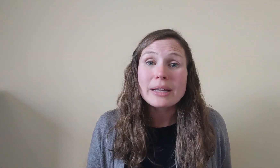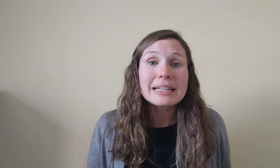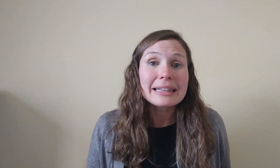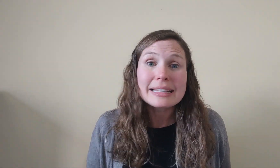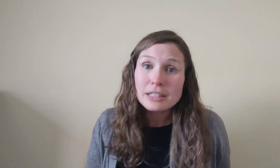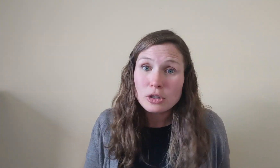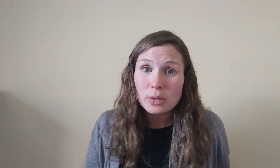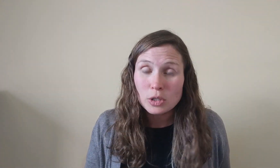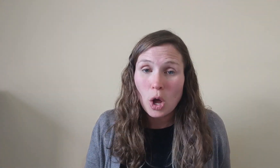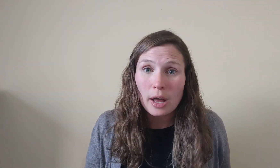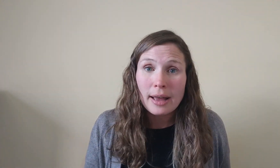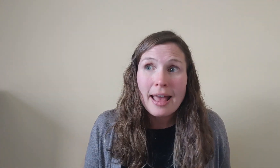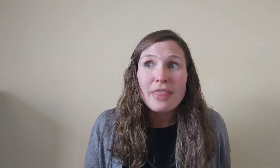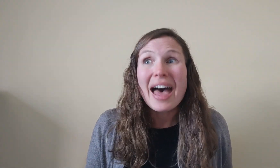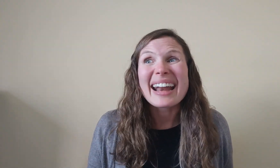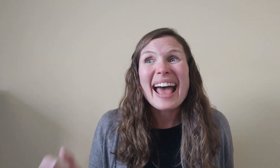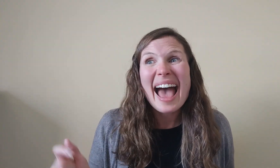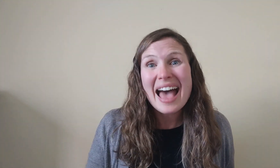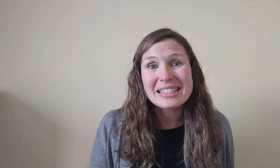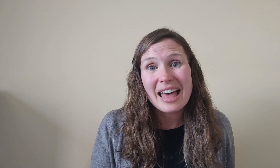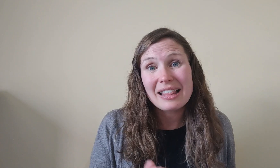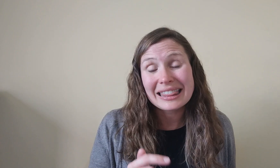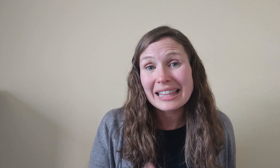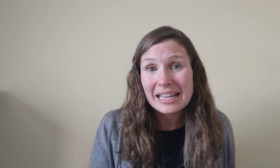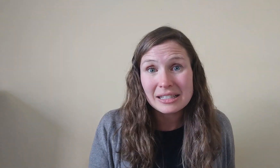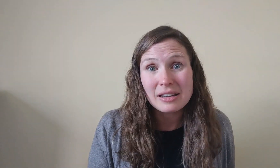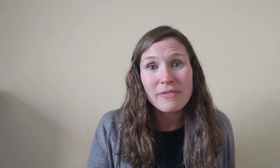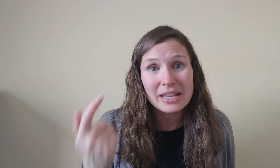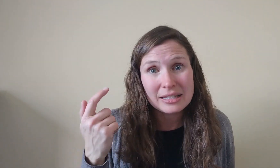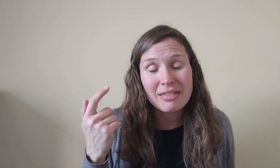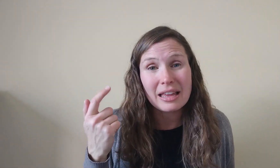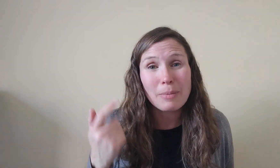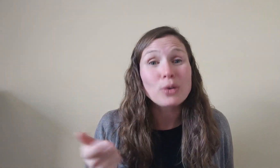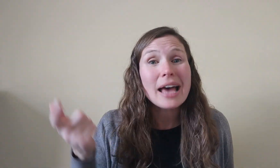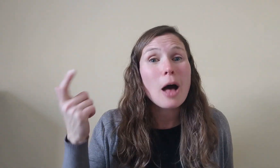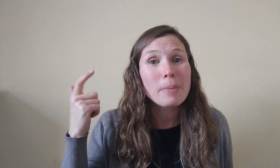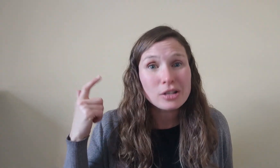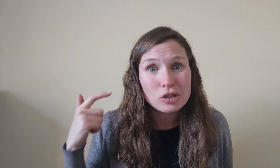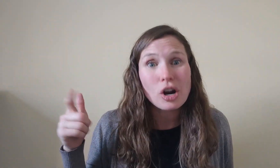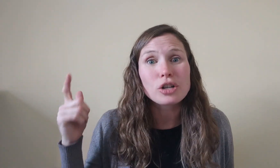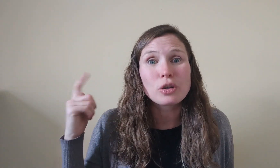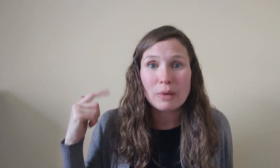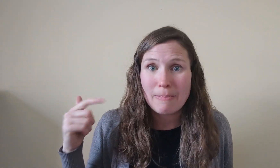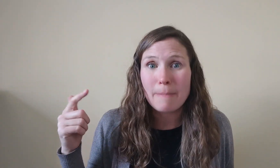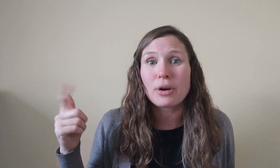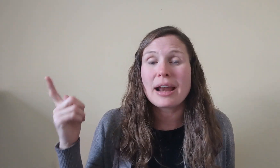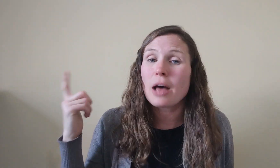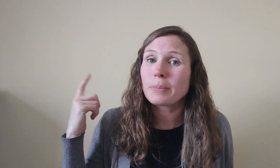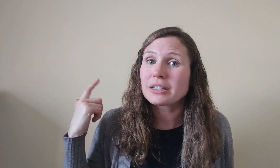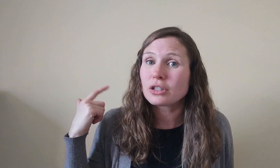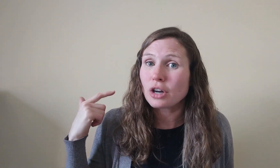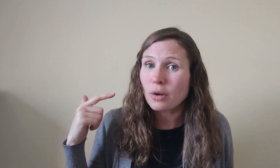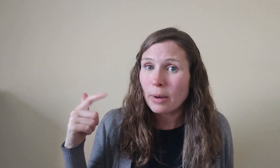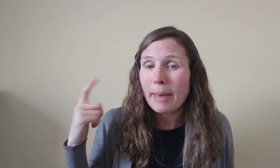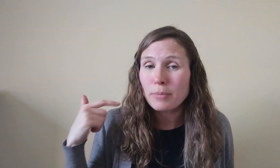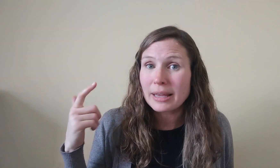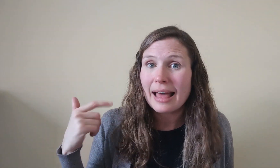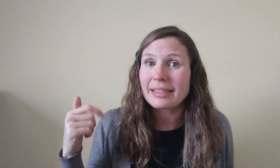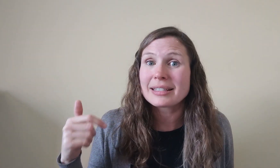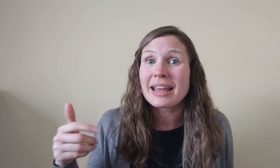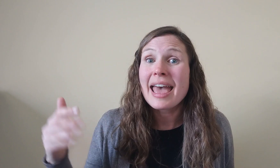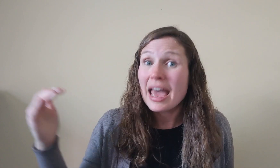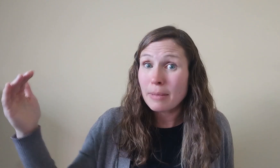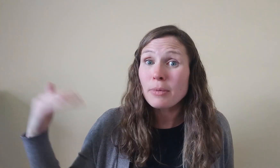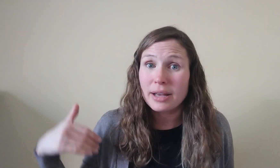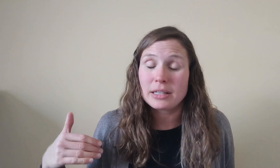we are going to listen to a song that has that list of things to think about to help us start to remember and help us to start remembering